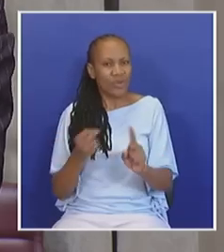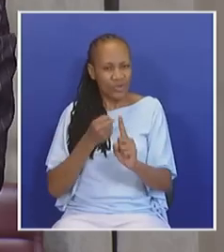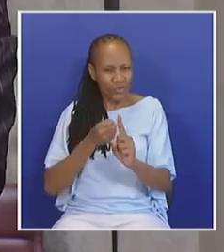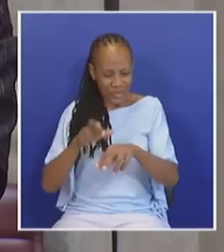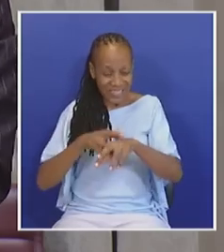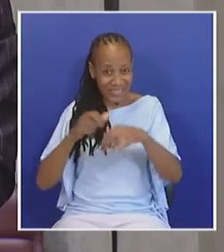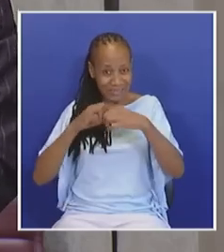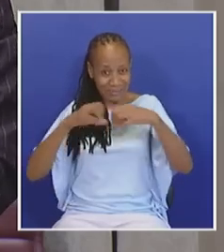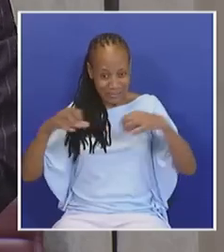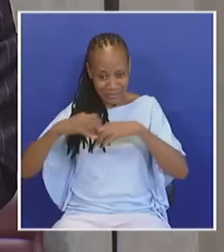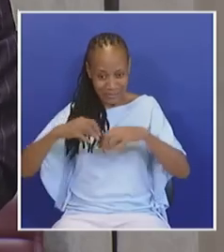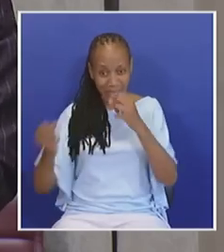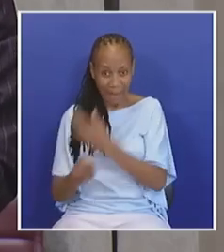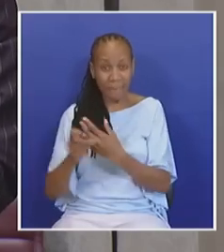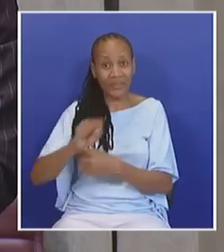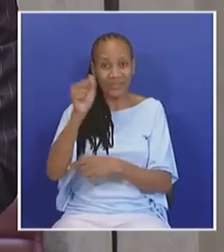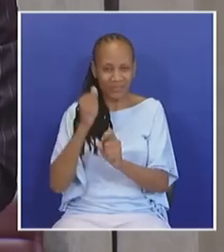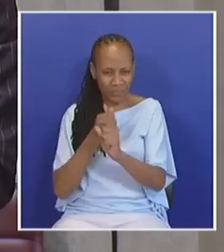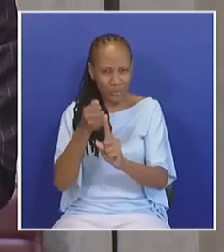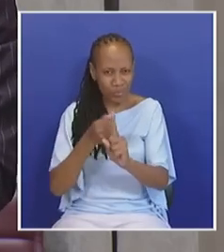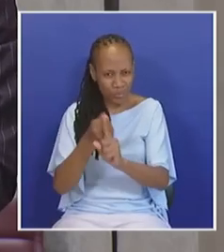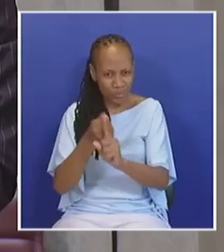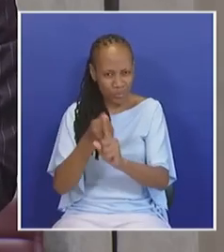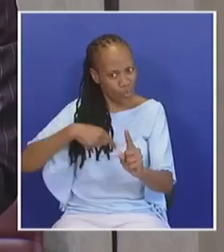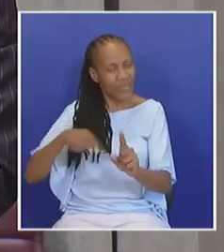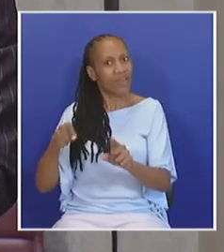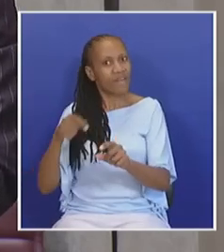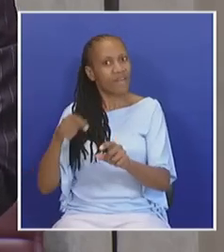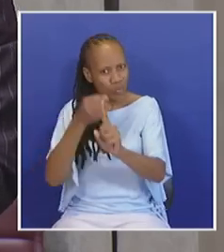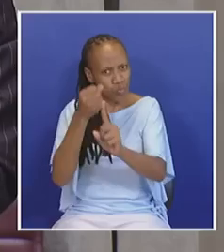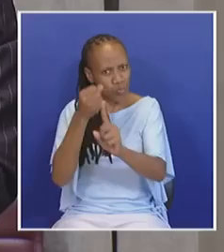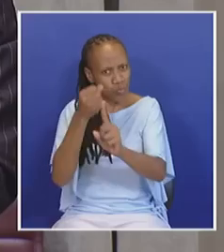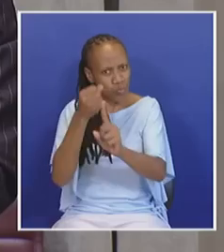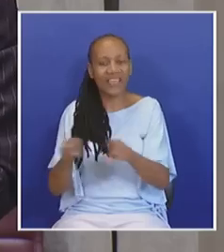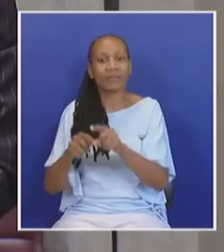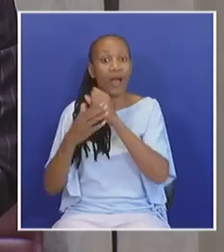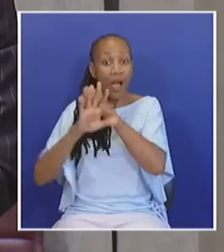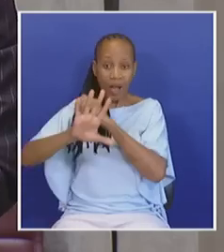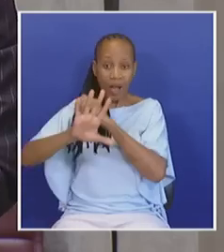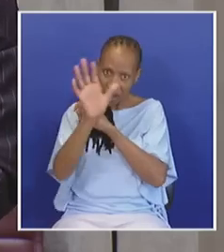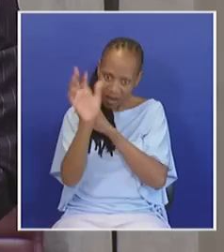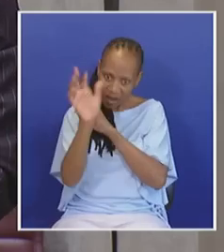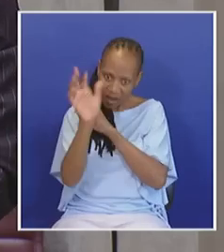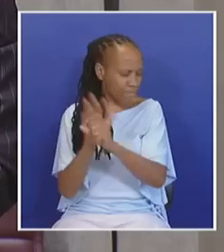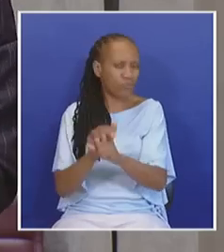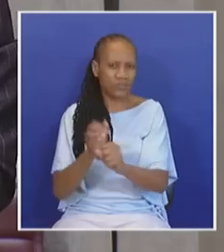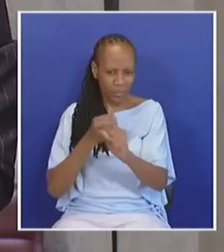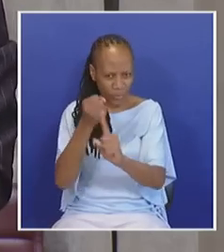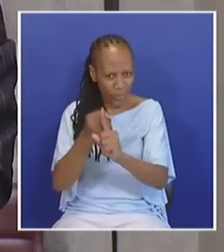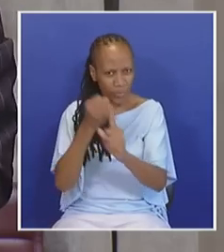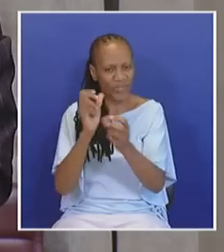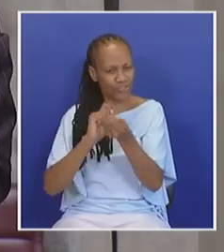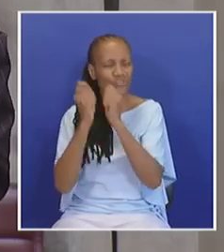in South Africa is at the same time a pan-Africanist and global campaign, the victory of which will fundamentally change